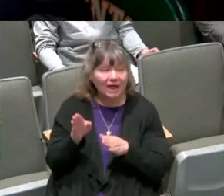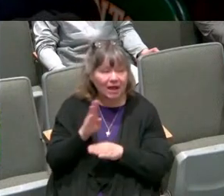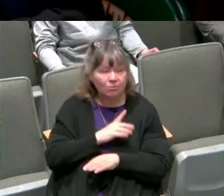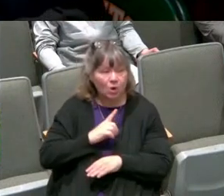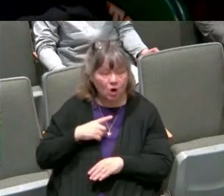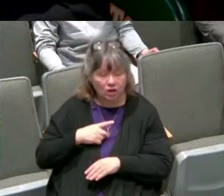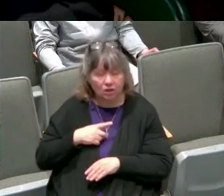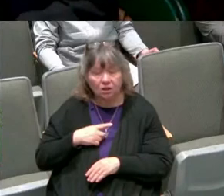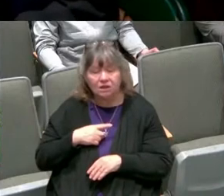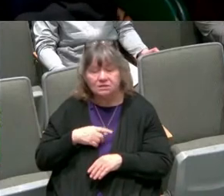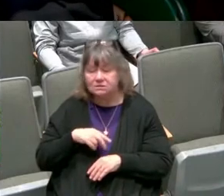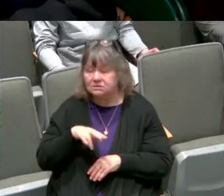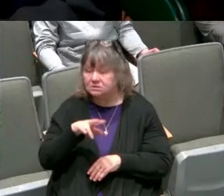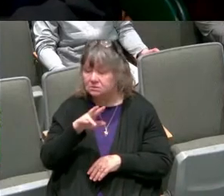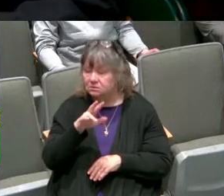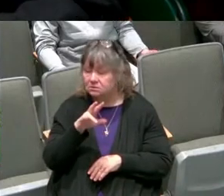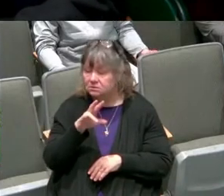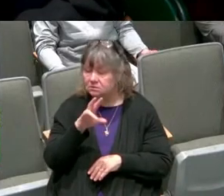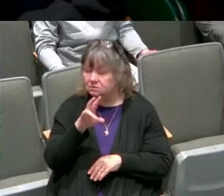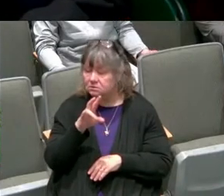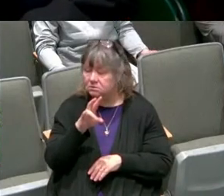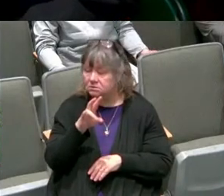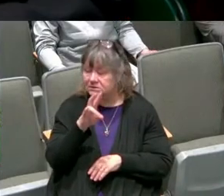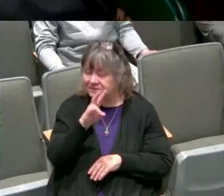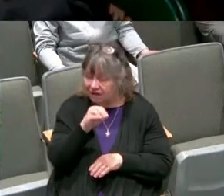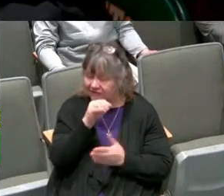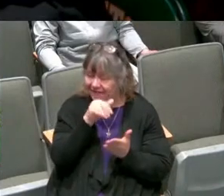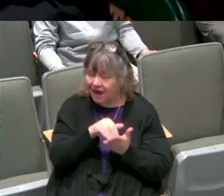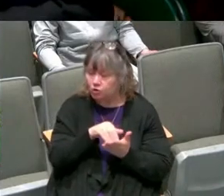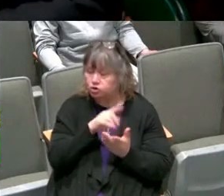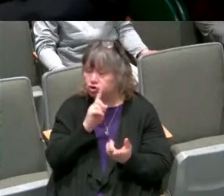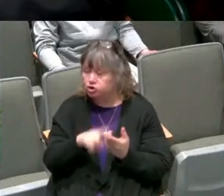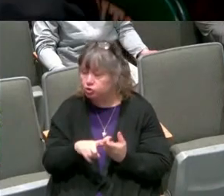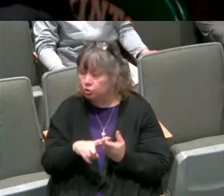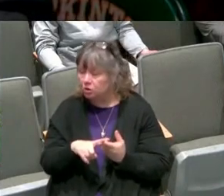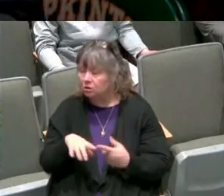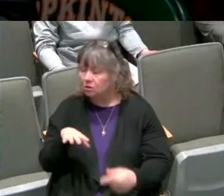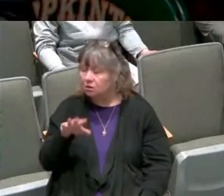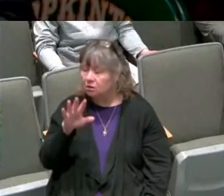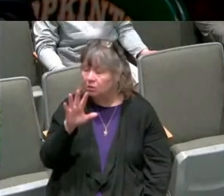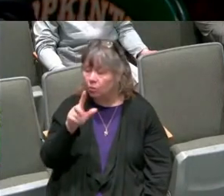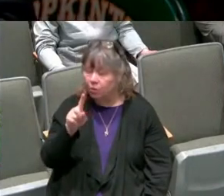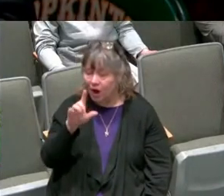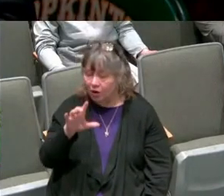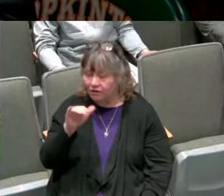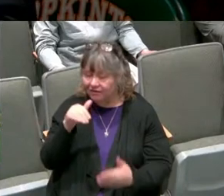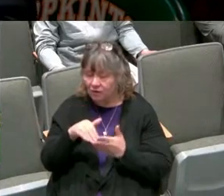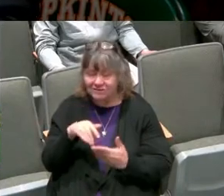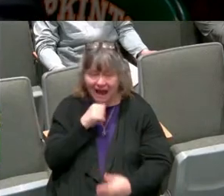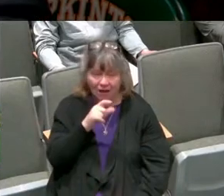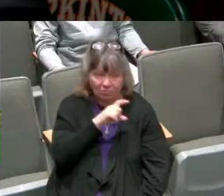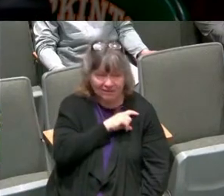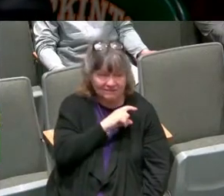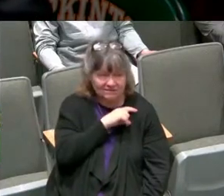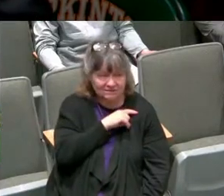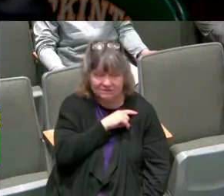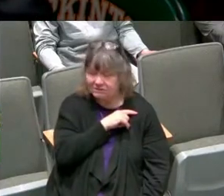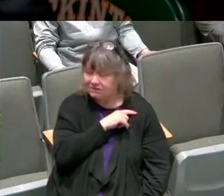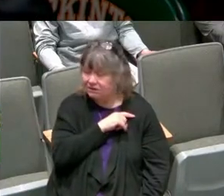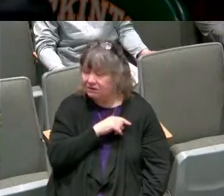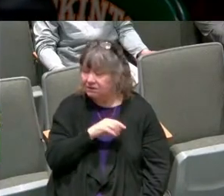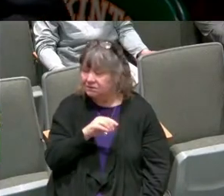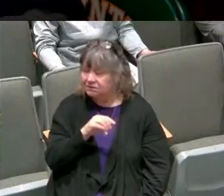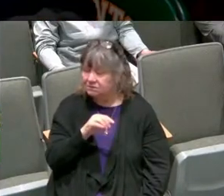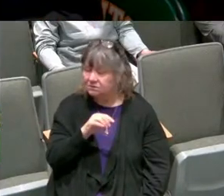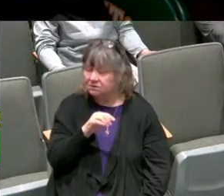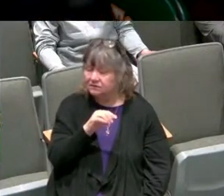has gone from seventy thousand dollars to a hundred thousand dollars and finally the police department has gone from ten thousand dollars to twelve